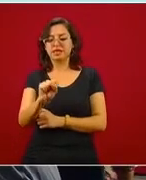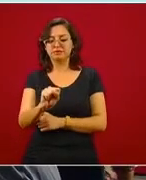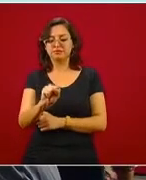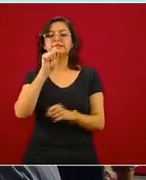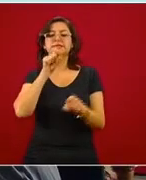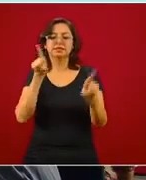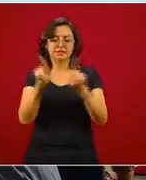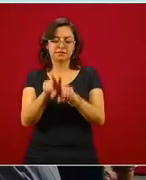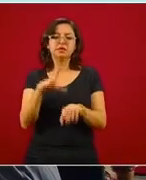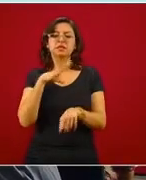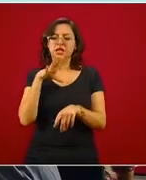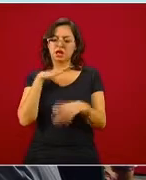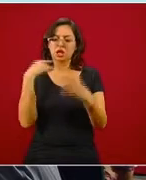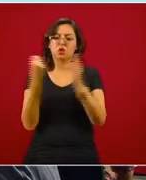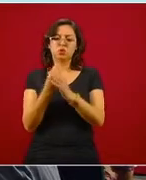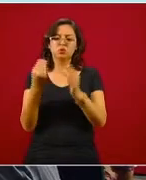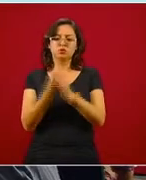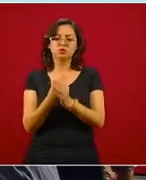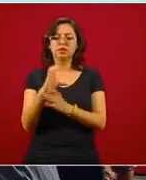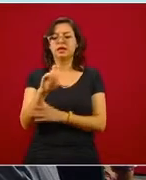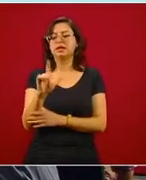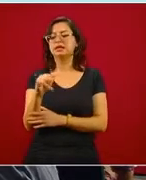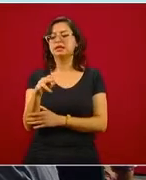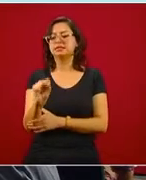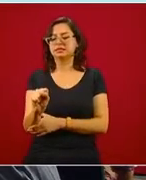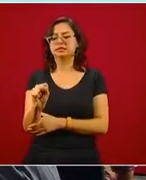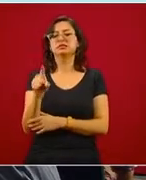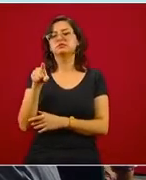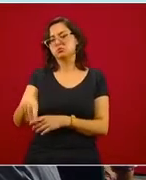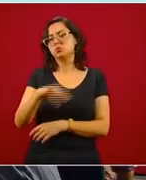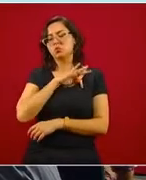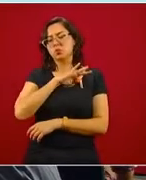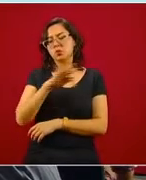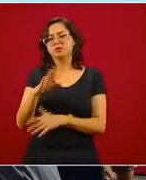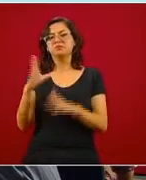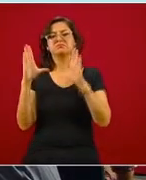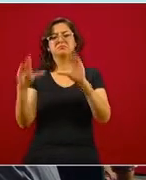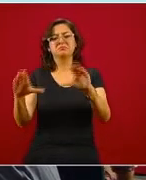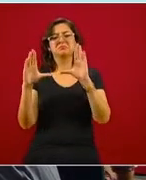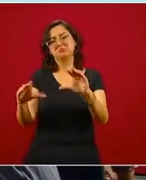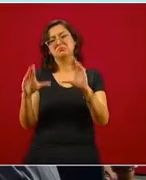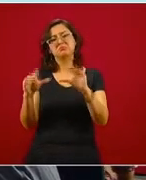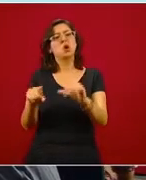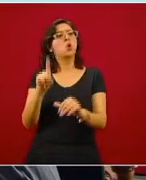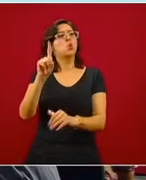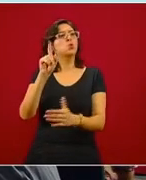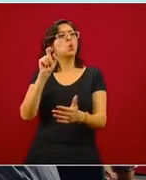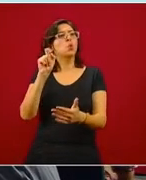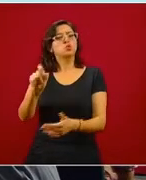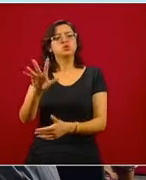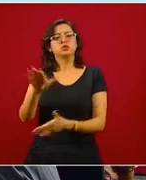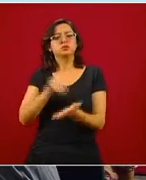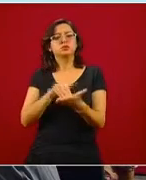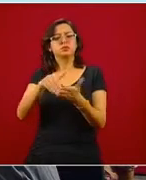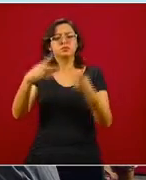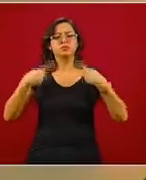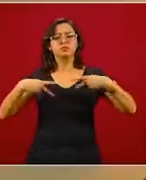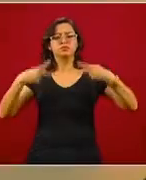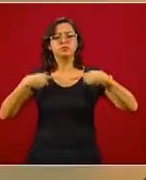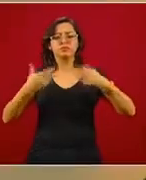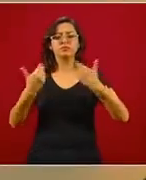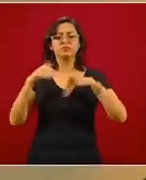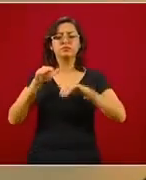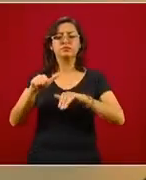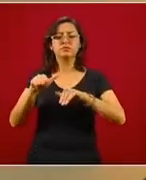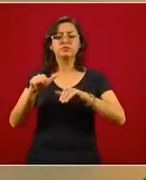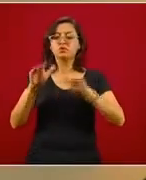education, even though companies have it, we're also doing this through the institute on our website and